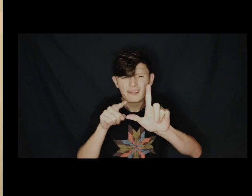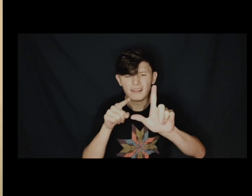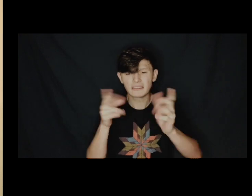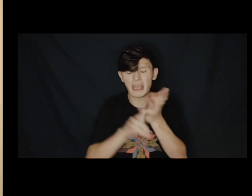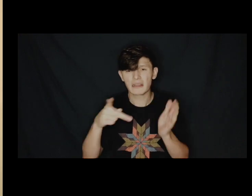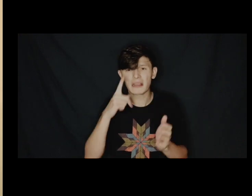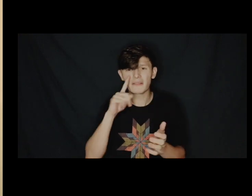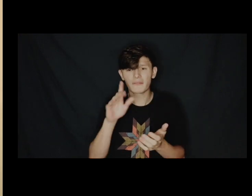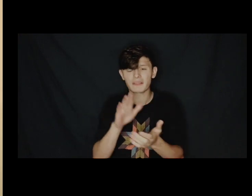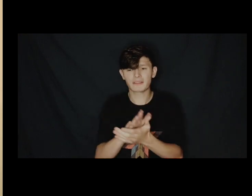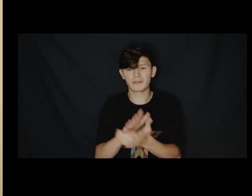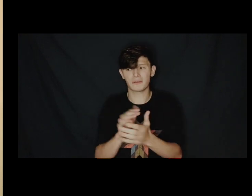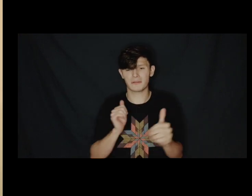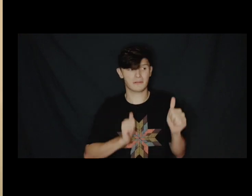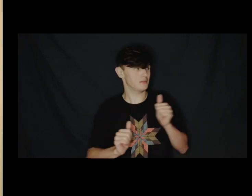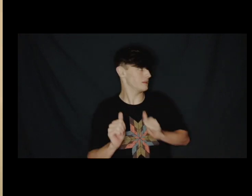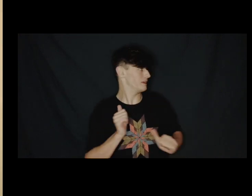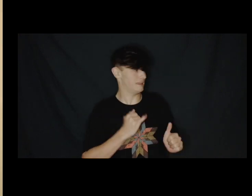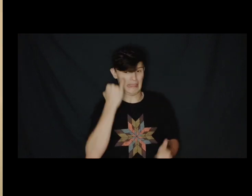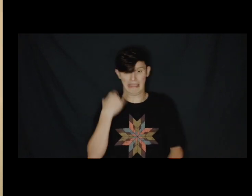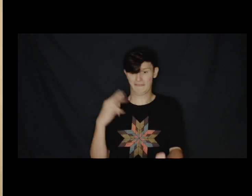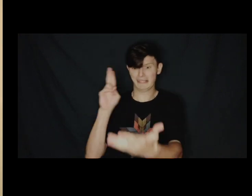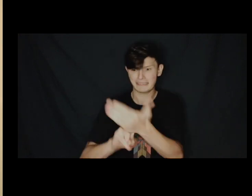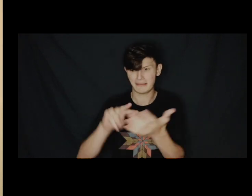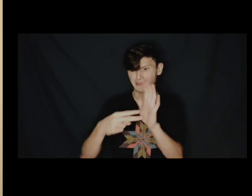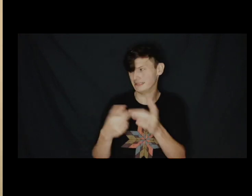say? It's a sign up for the after school play.